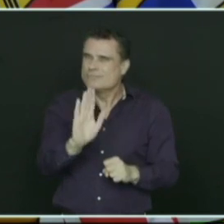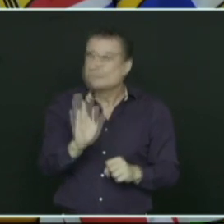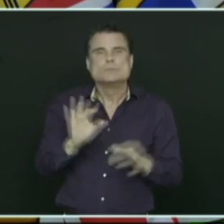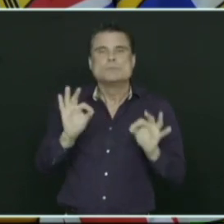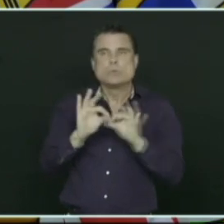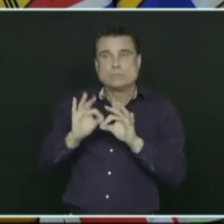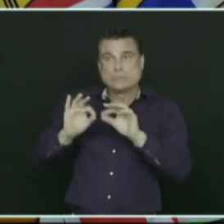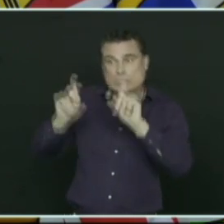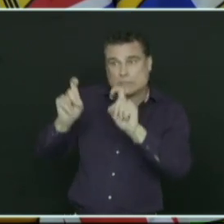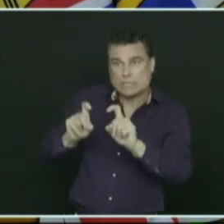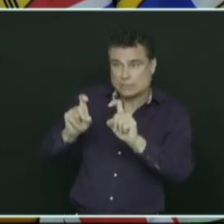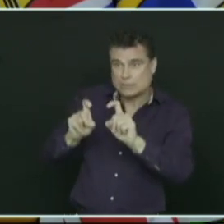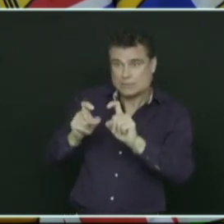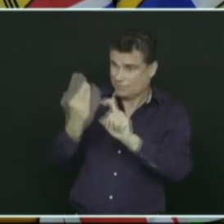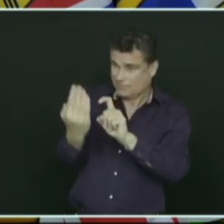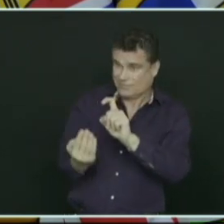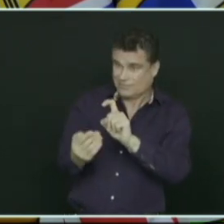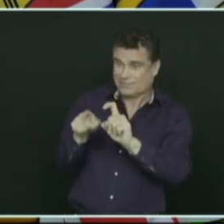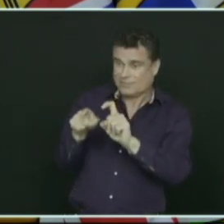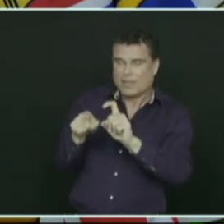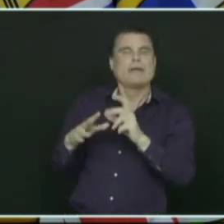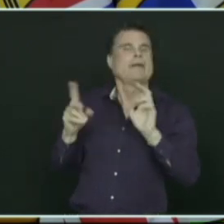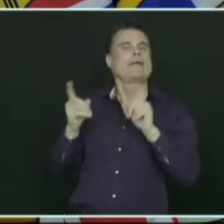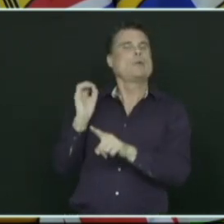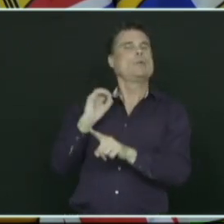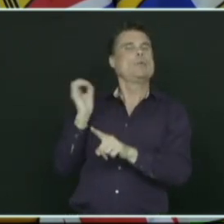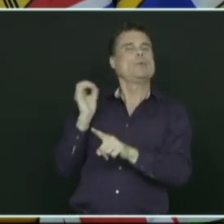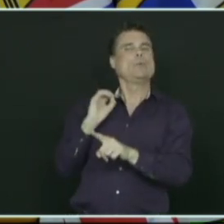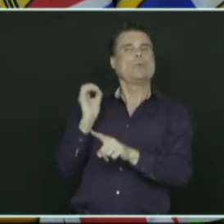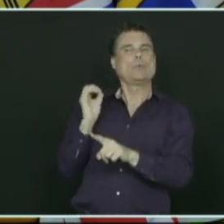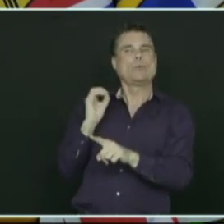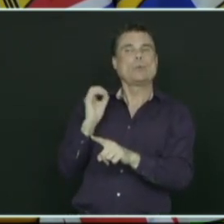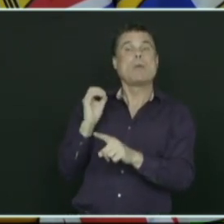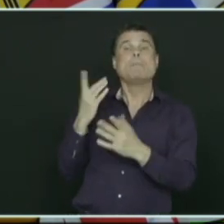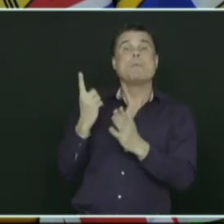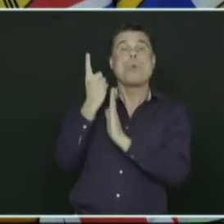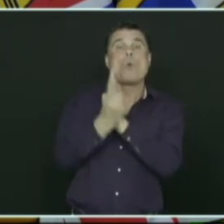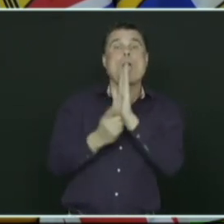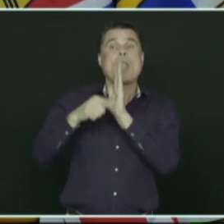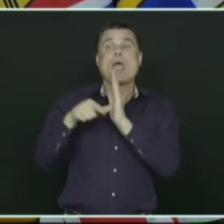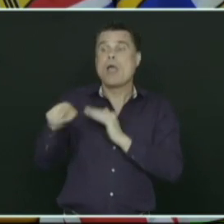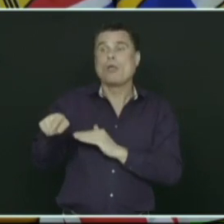gov.bc.ca/COVID-19. And for a full listing of the provincial health officer's orders, visit